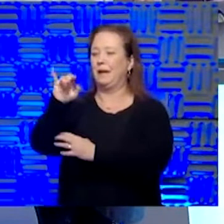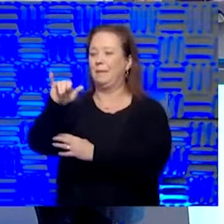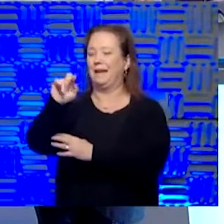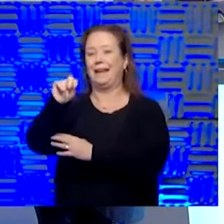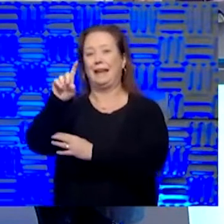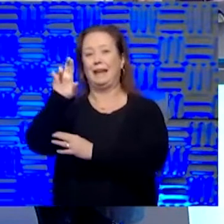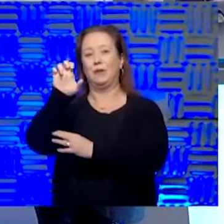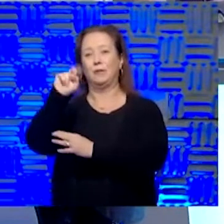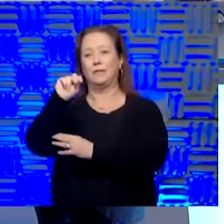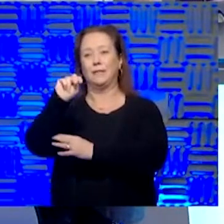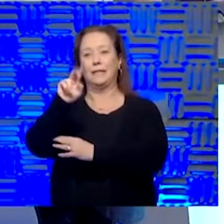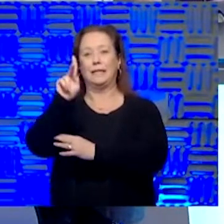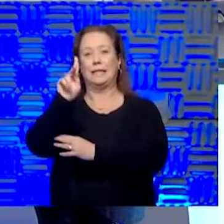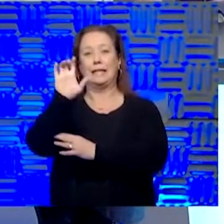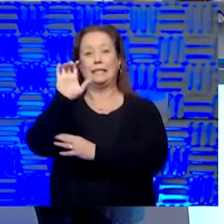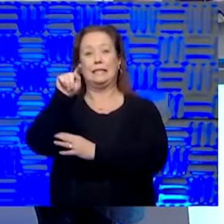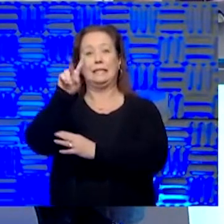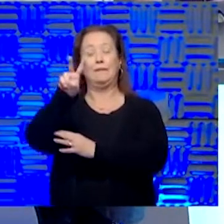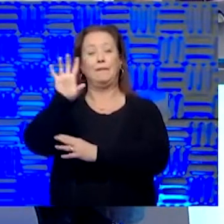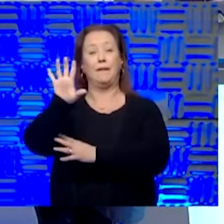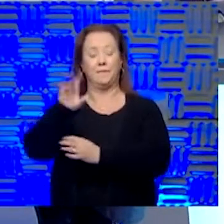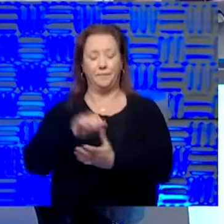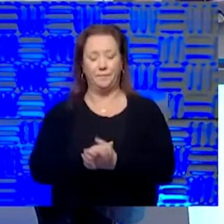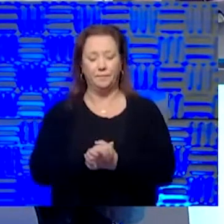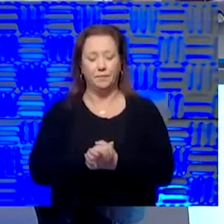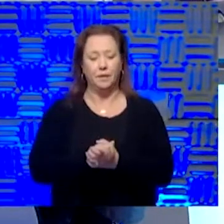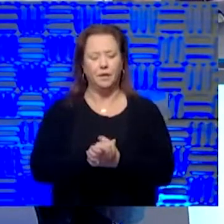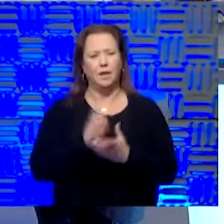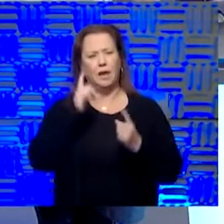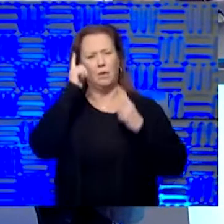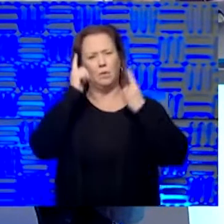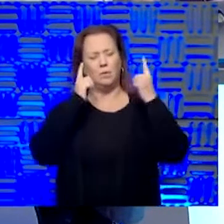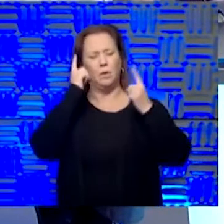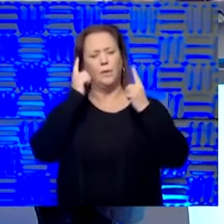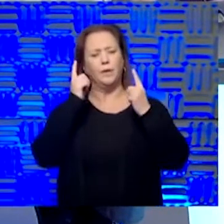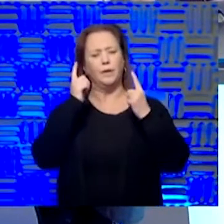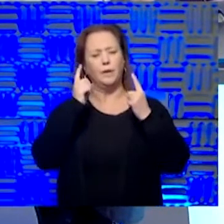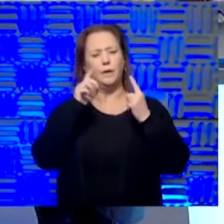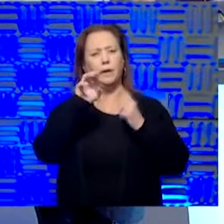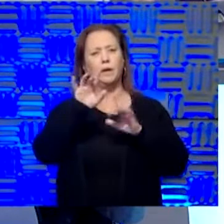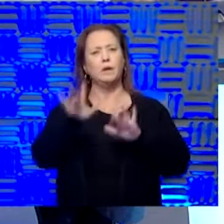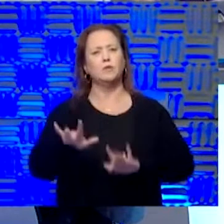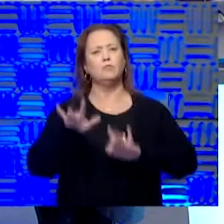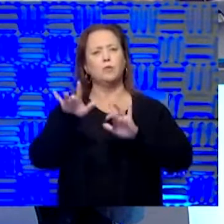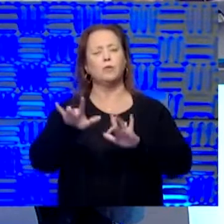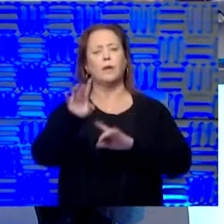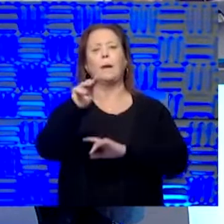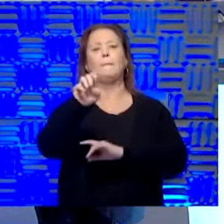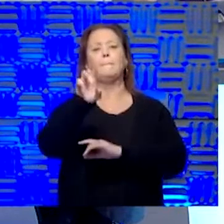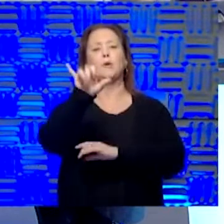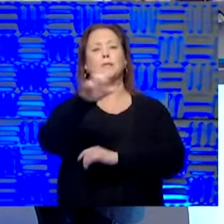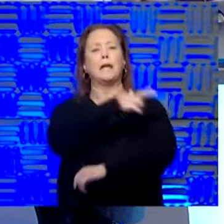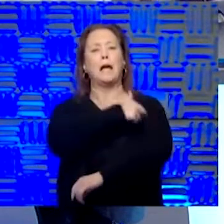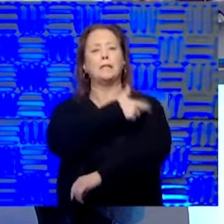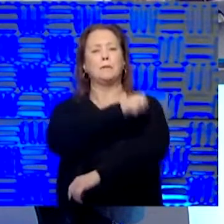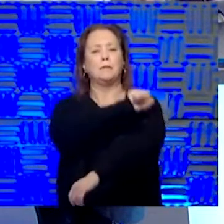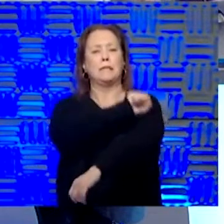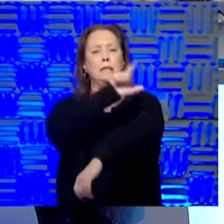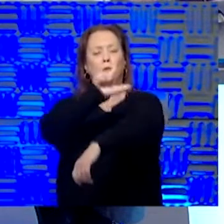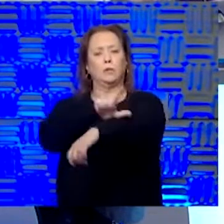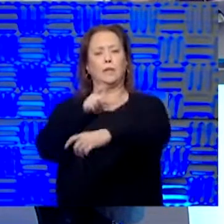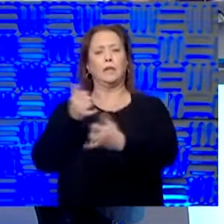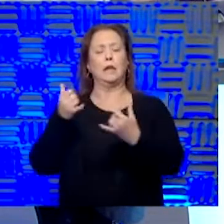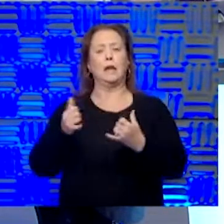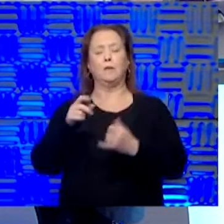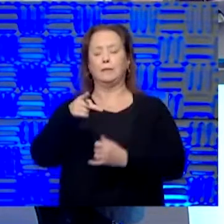at KCTV5, and I was just wondering, Mercy Hospital in St. Louis is treating 3 patients right